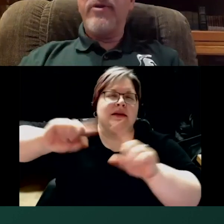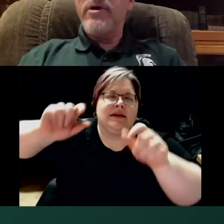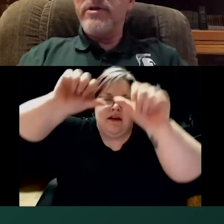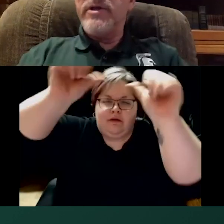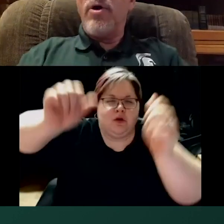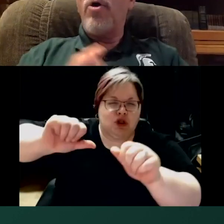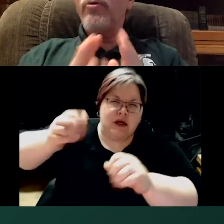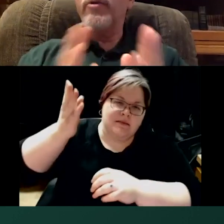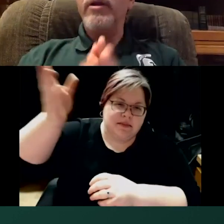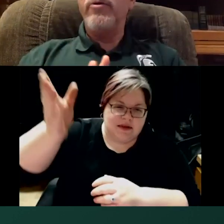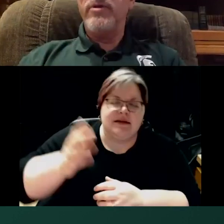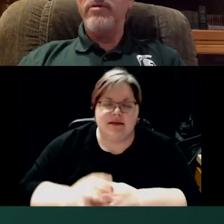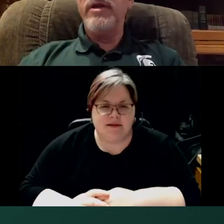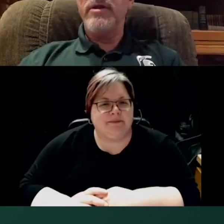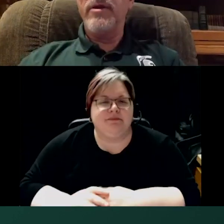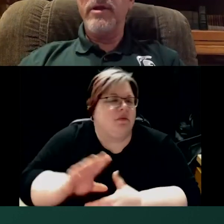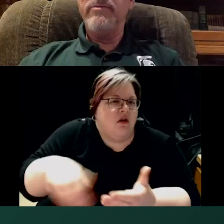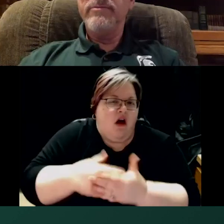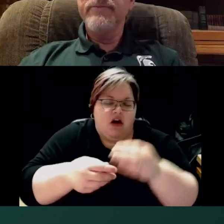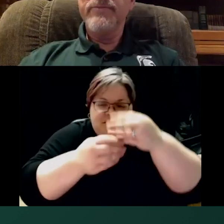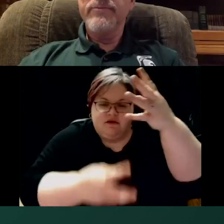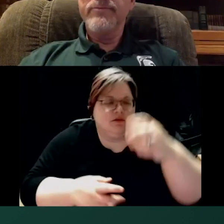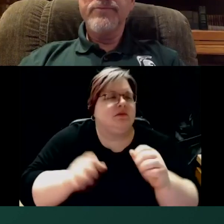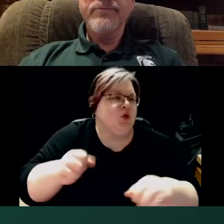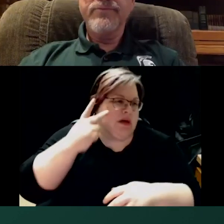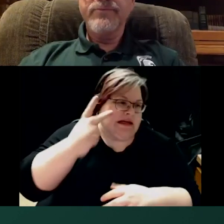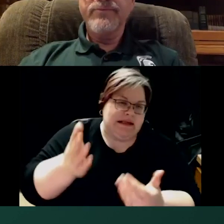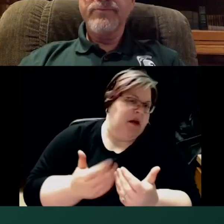and fecundity, all those things you can easily see.